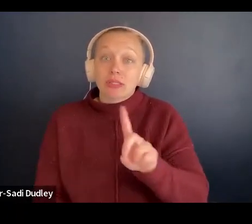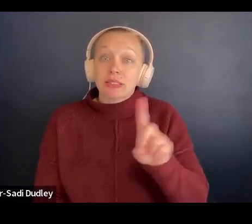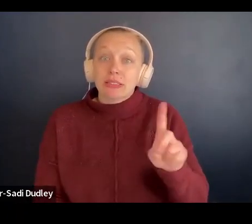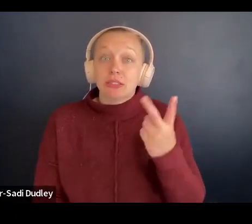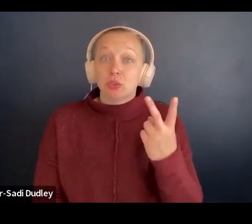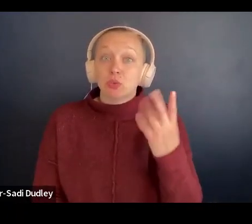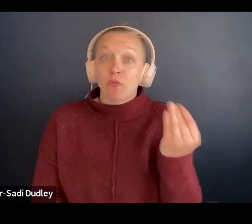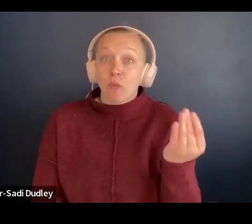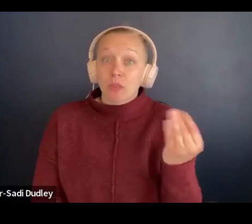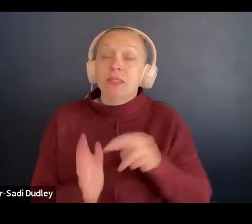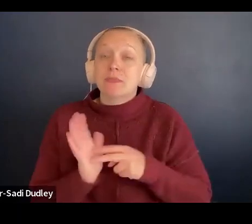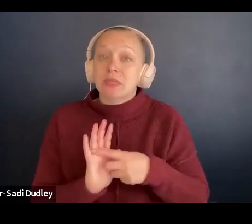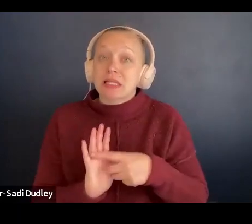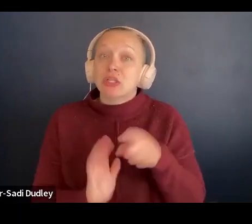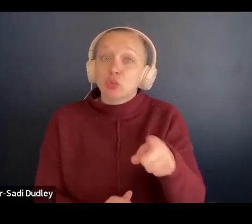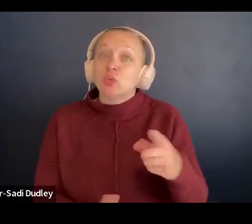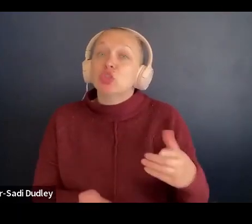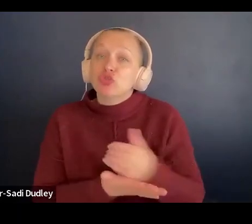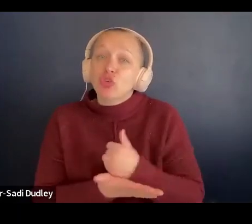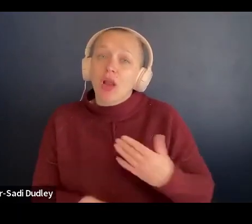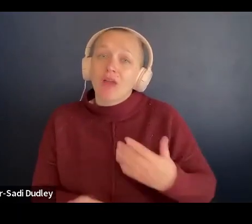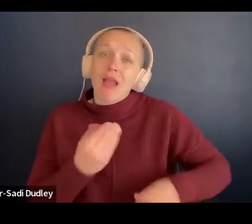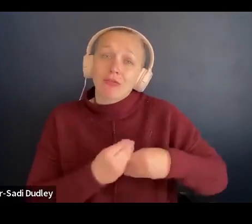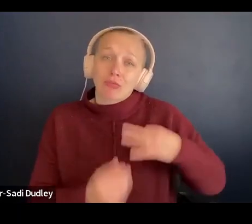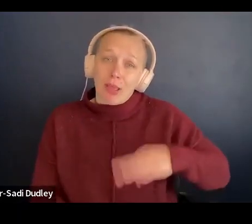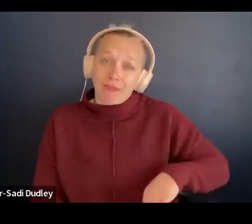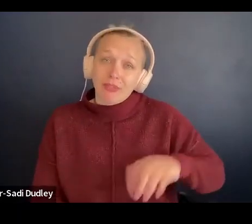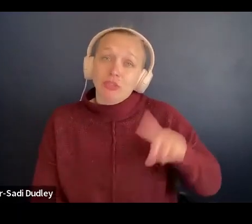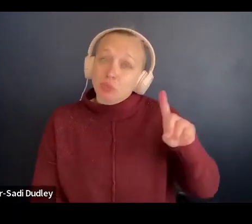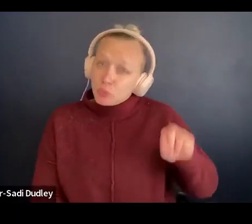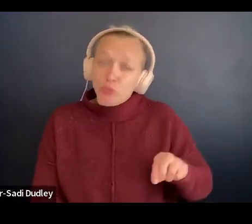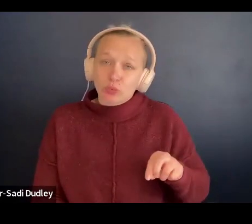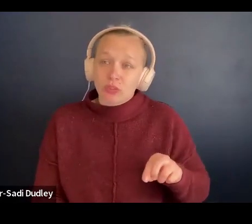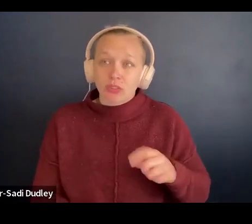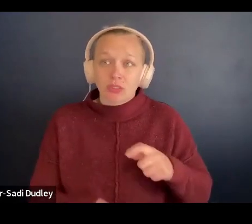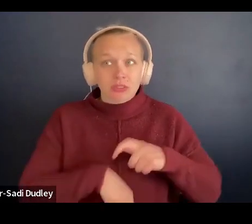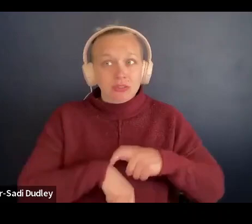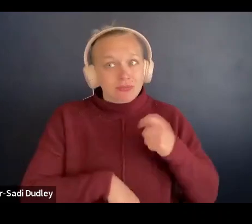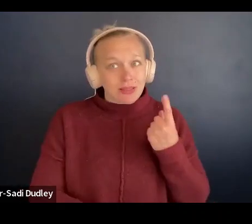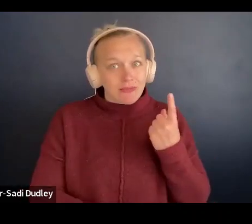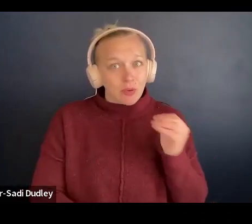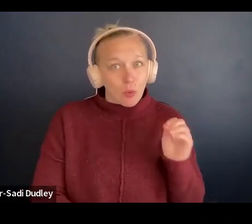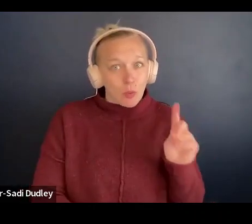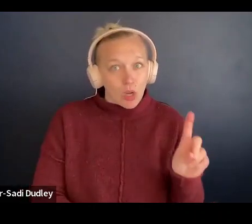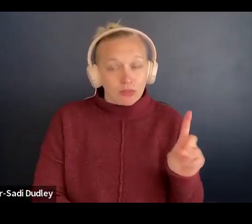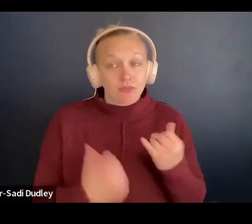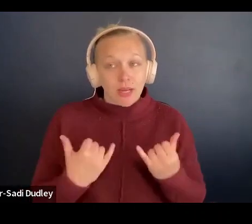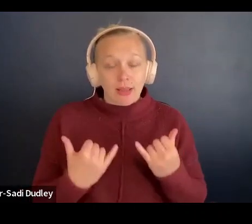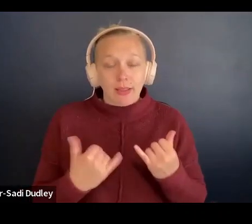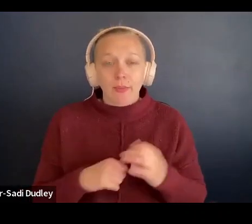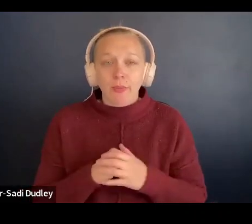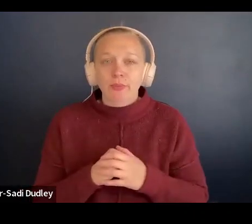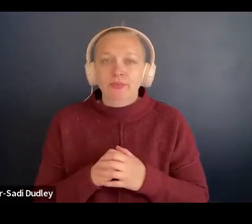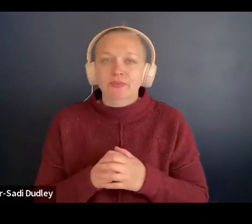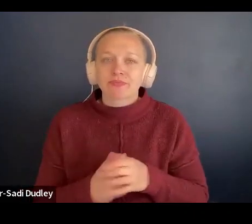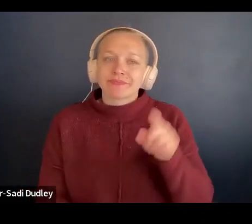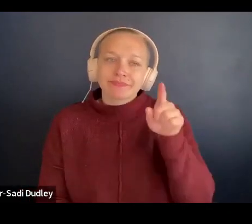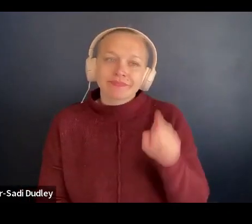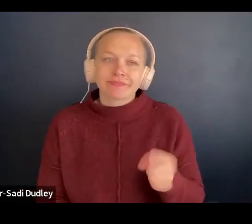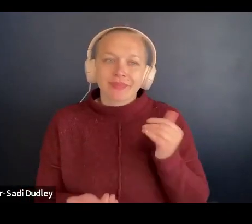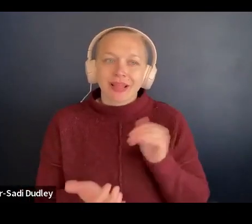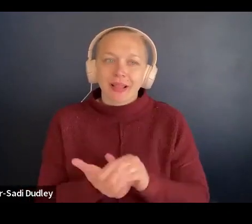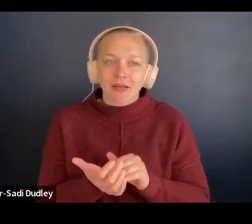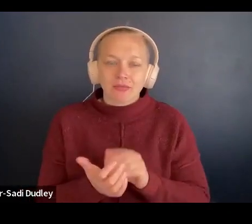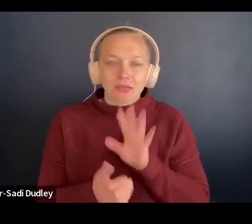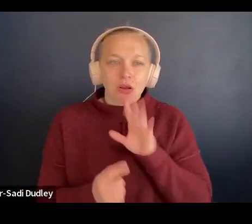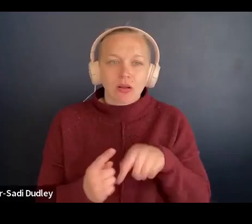deserve extra benefits. So we'll go on from here. I know we're at the 11 o'clock hour. Just wanted to